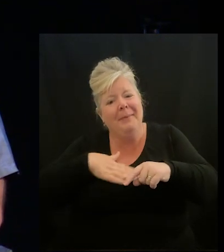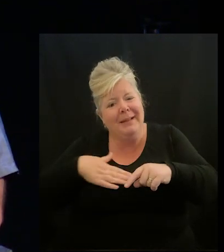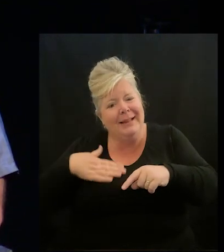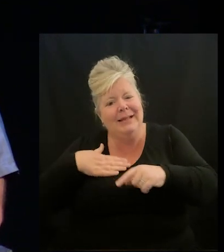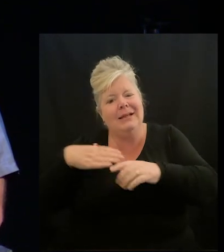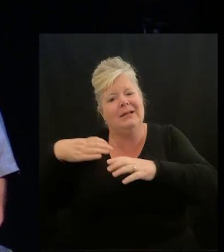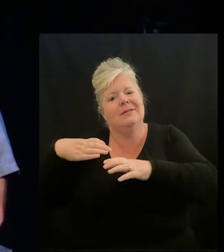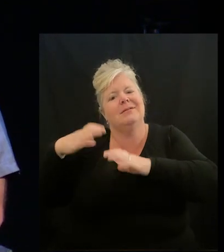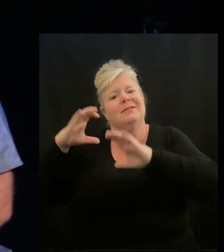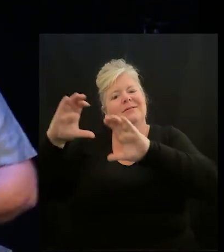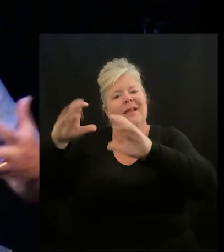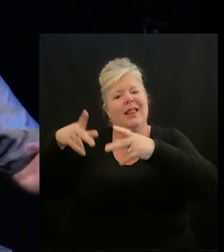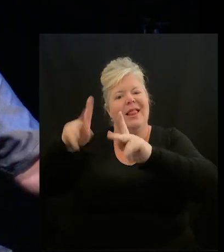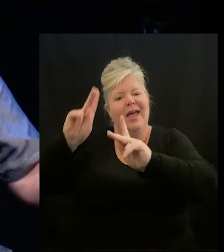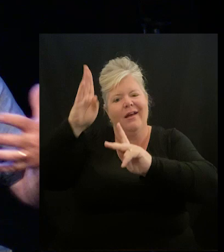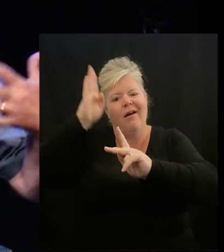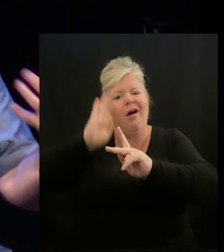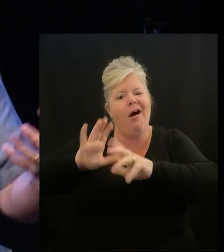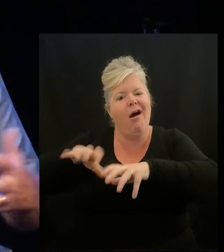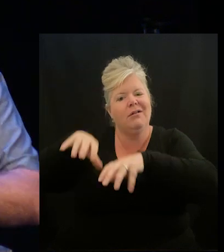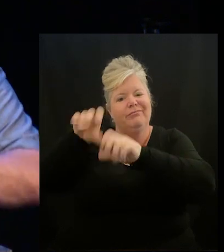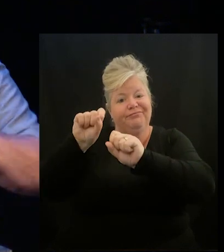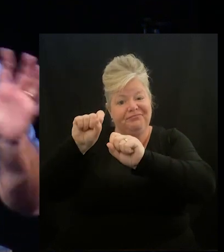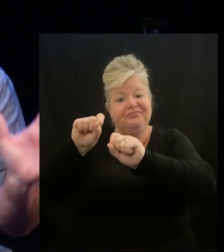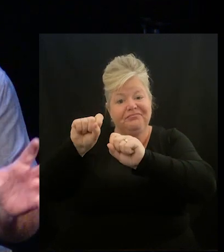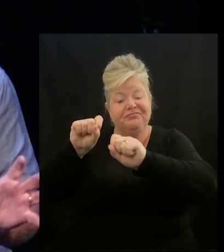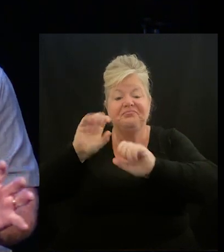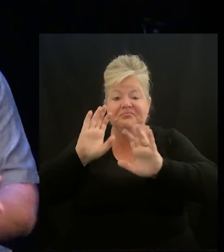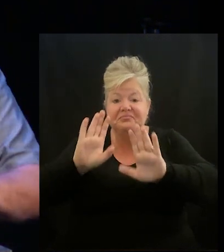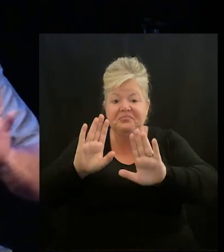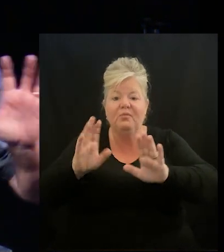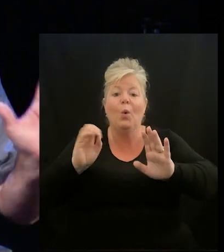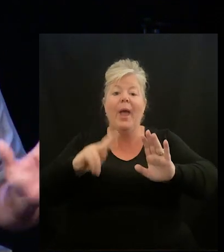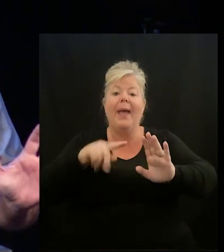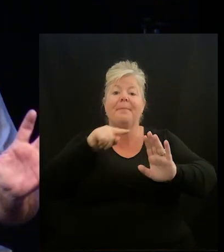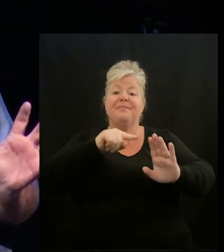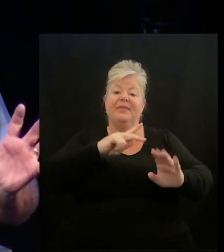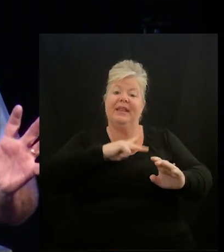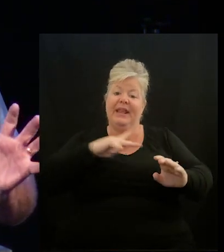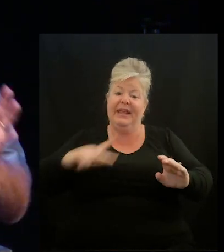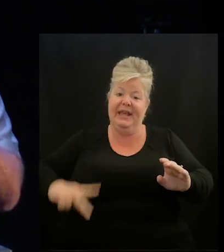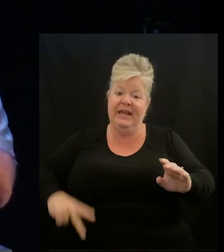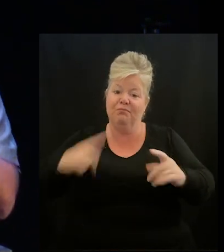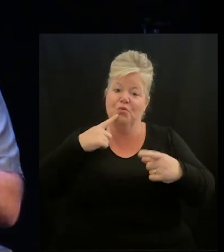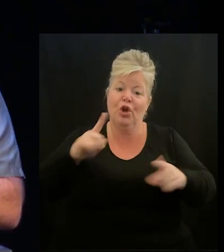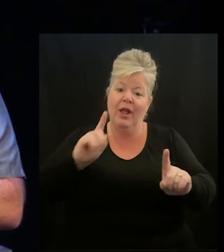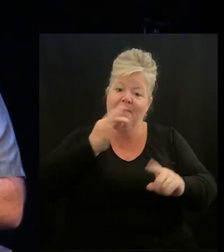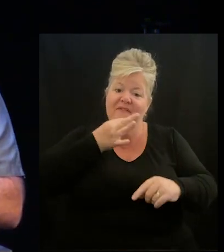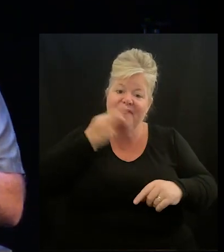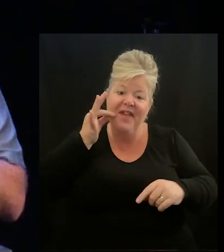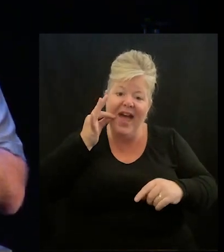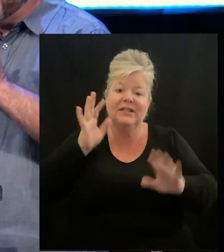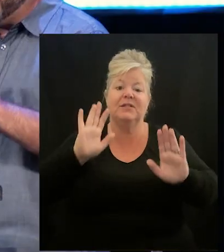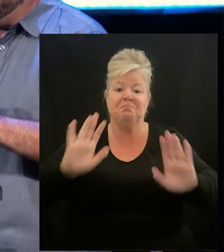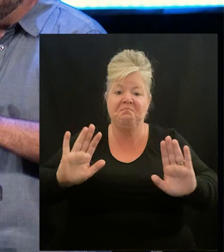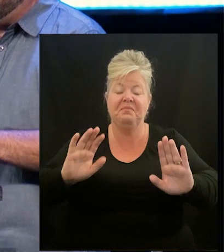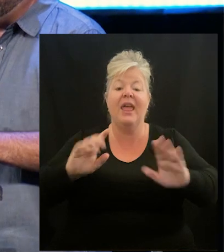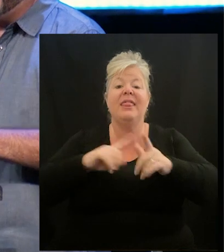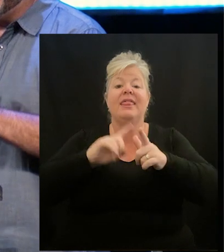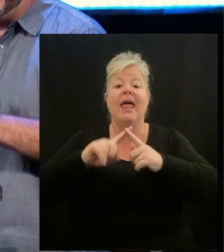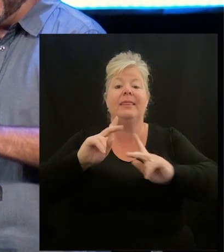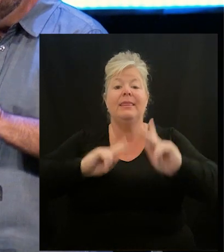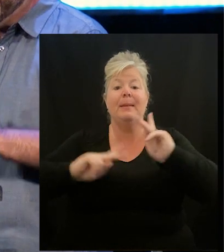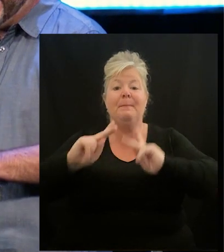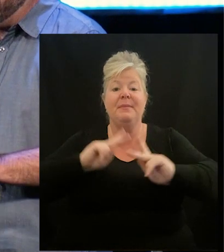load. So some people came, they said, look, this is where the army is. He proclaims a fast. And then in verse 4, the people